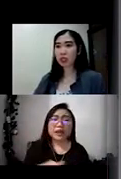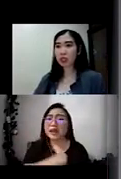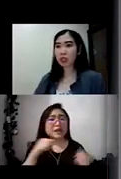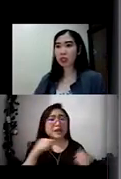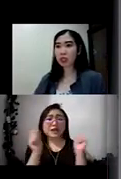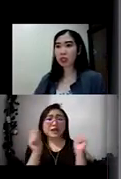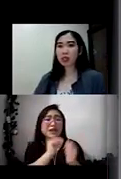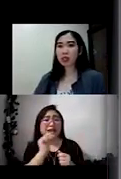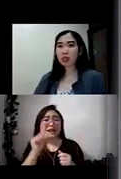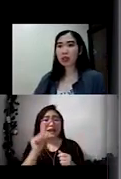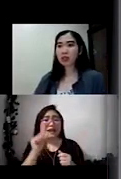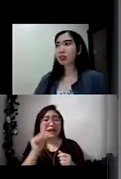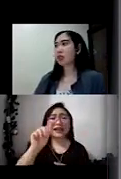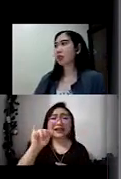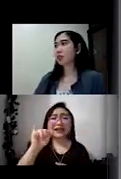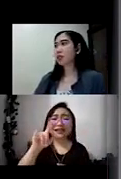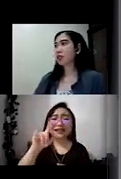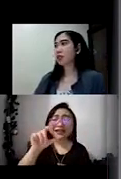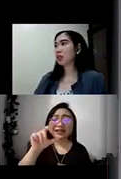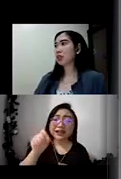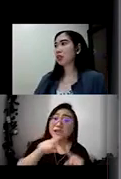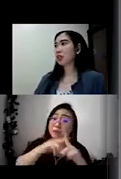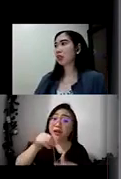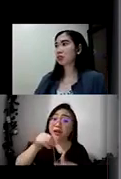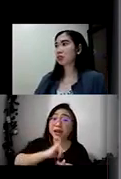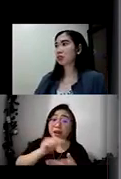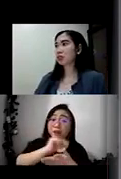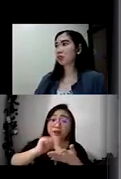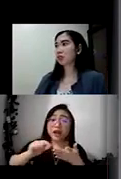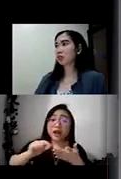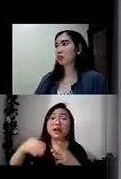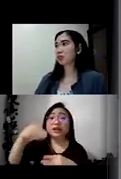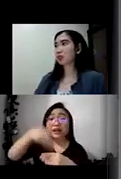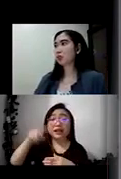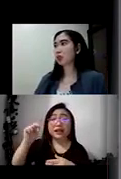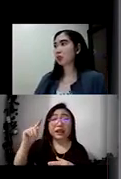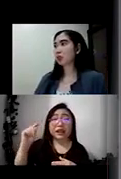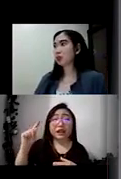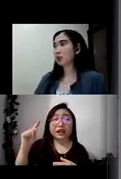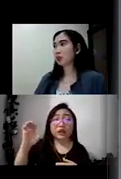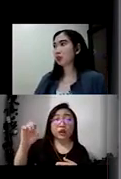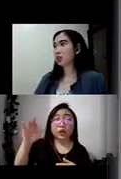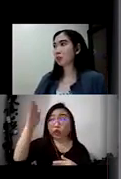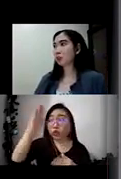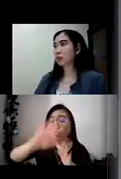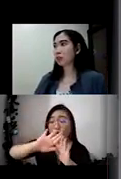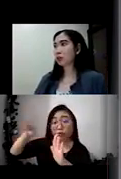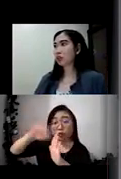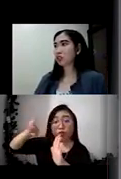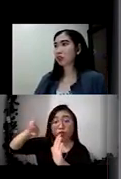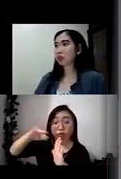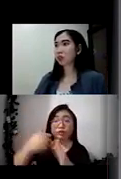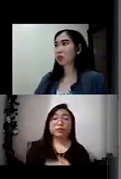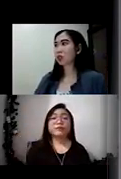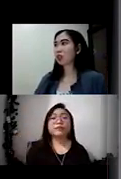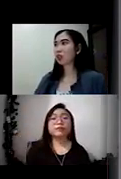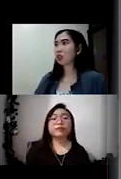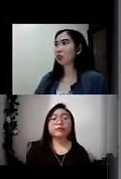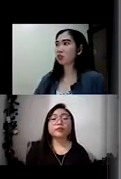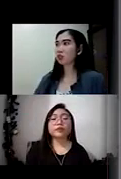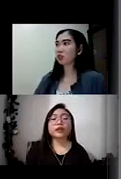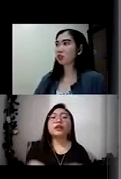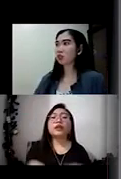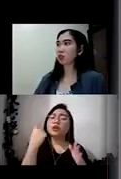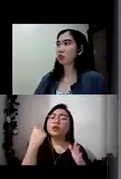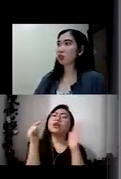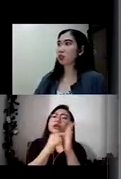details. Rather, ilalagay ko siya dito sa note. So, ito yung example. Ginawa ko na siya. So, i-click nyo lang